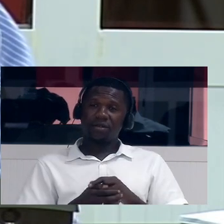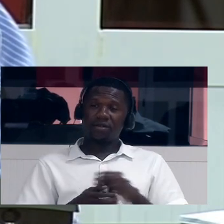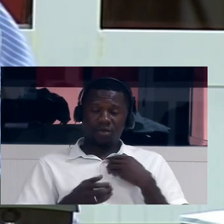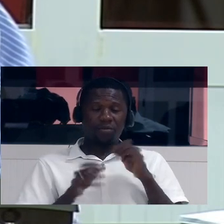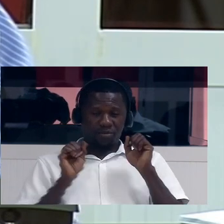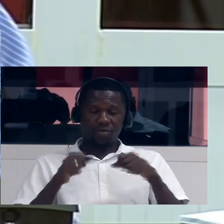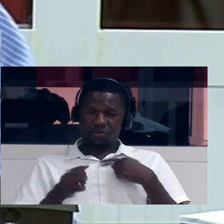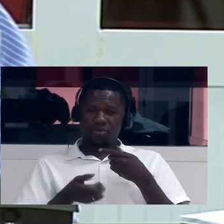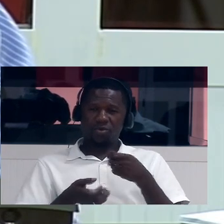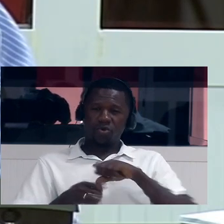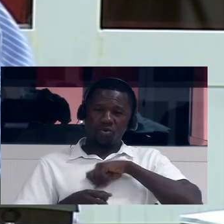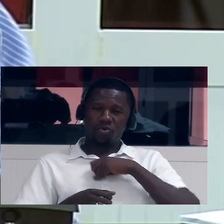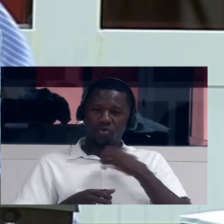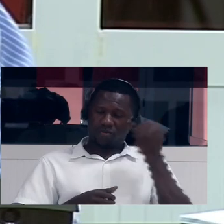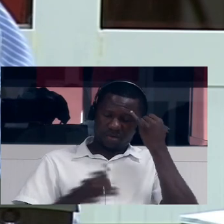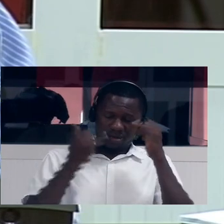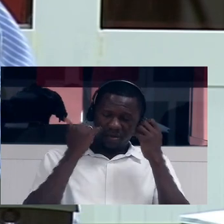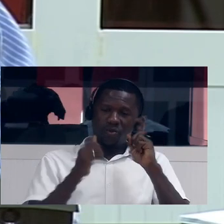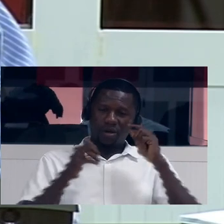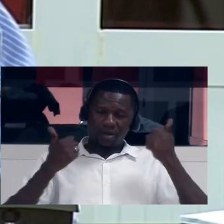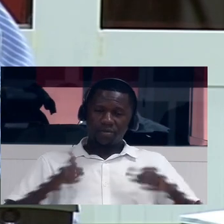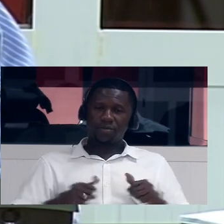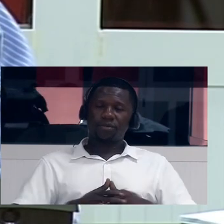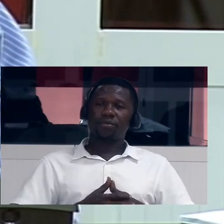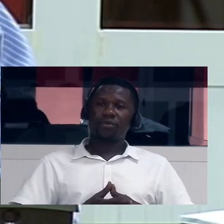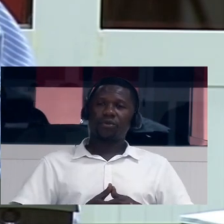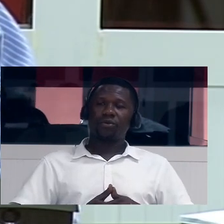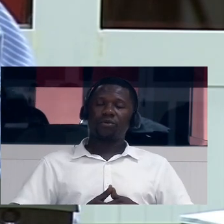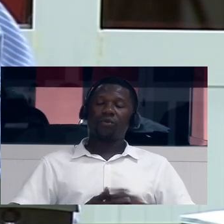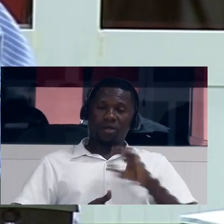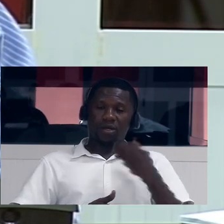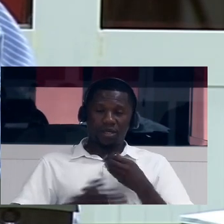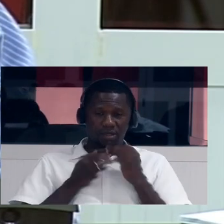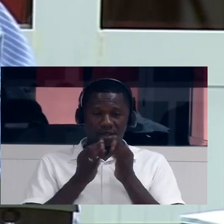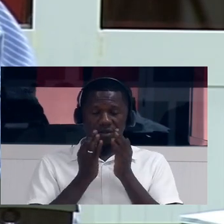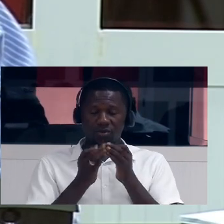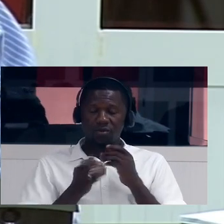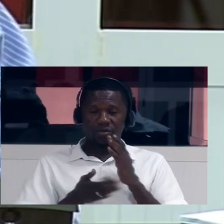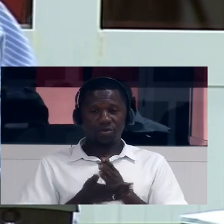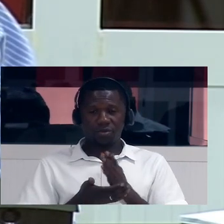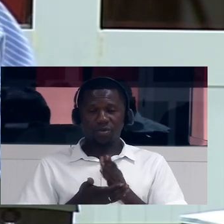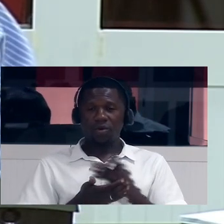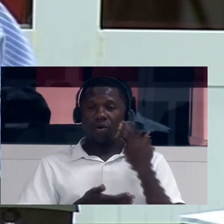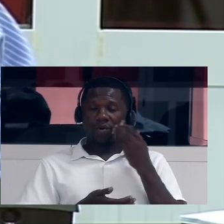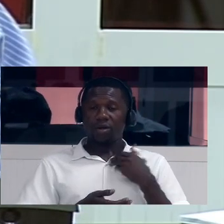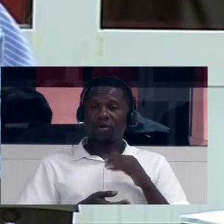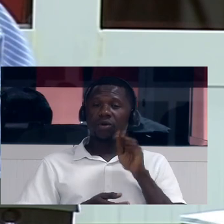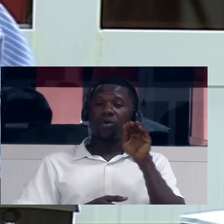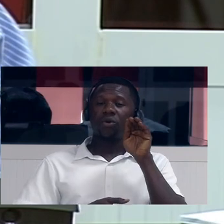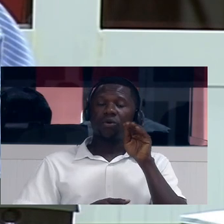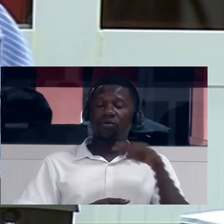own perspectives about what happened. Well, I can tell you, as a matter of fact, that when I got a call from